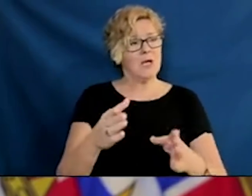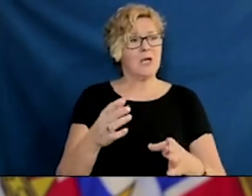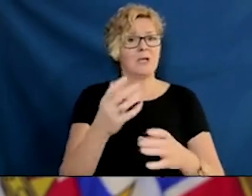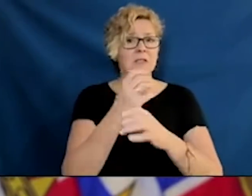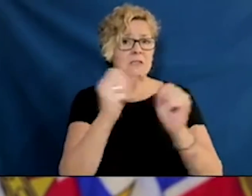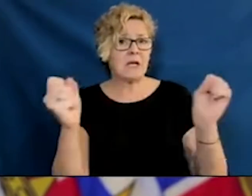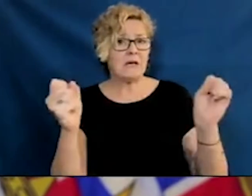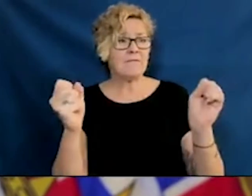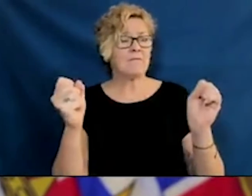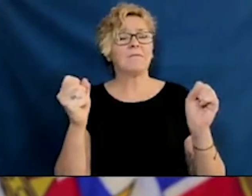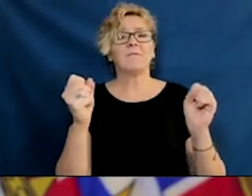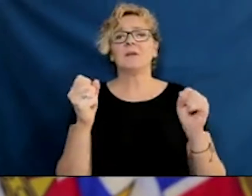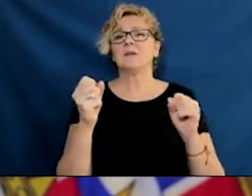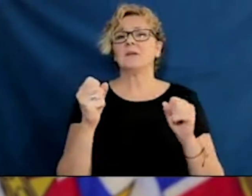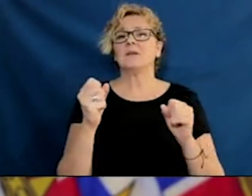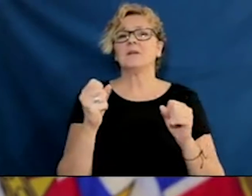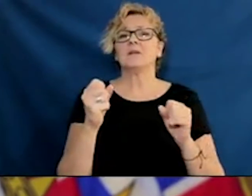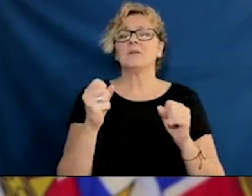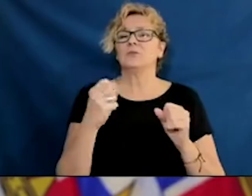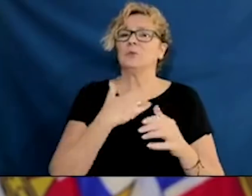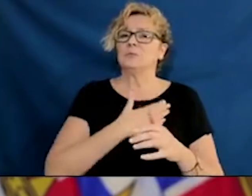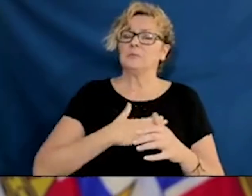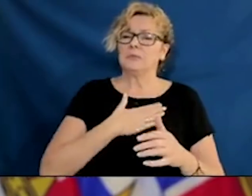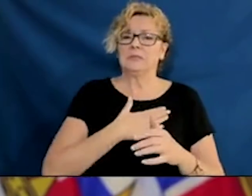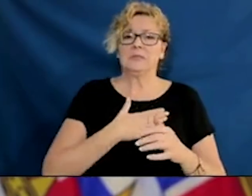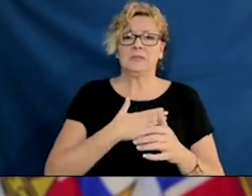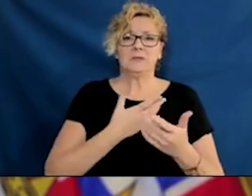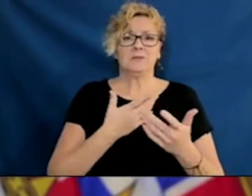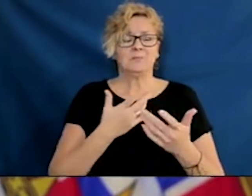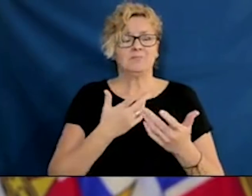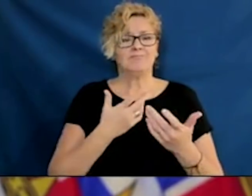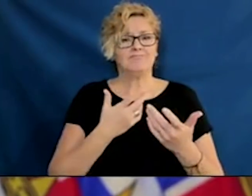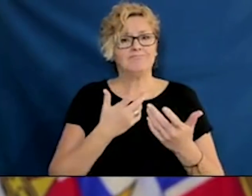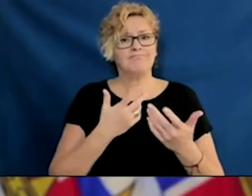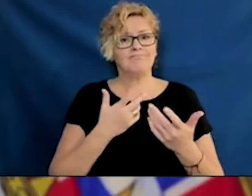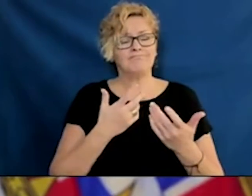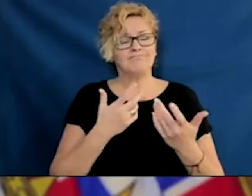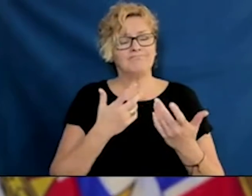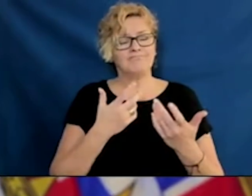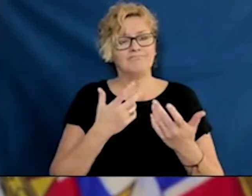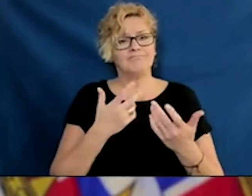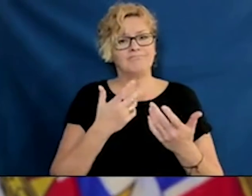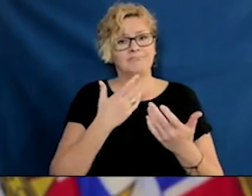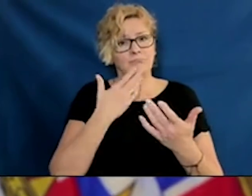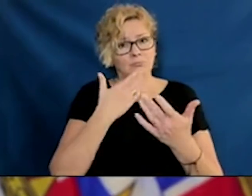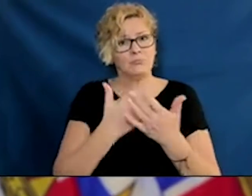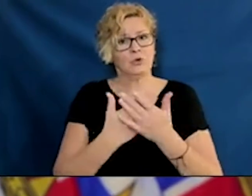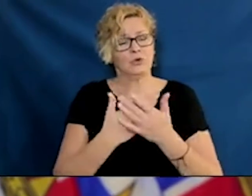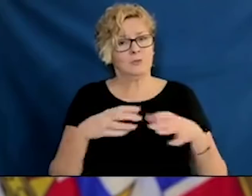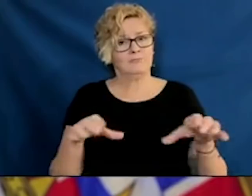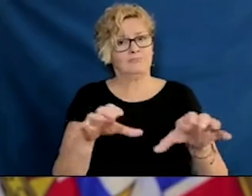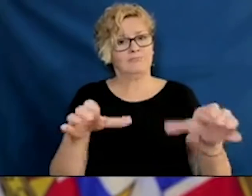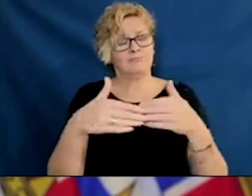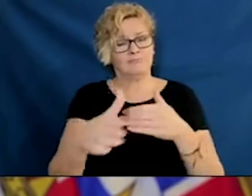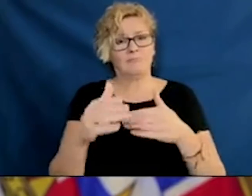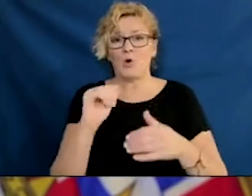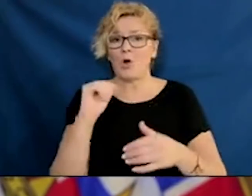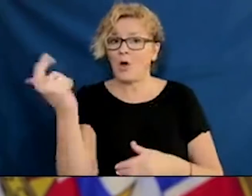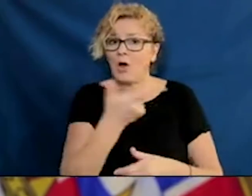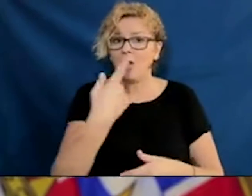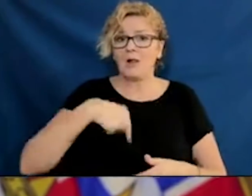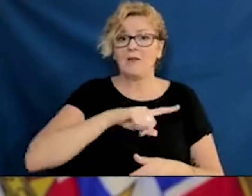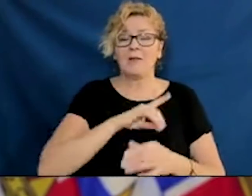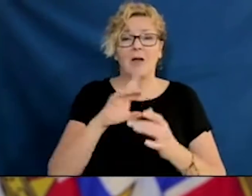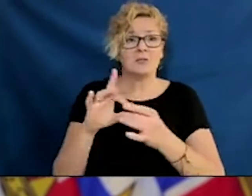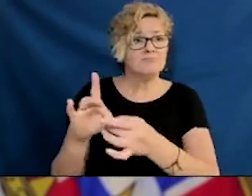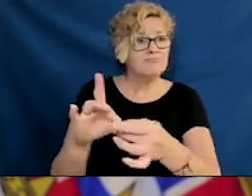Every new day and every new week, we have an opportunity for us to keep this going and break the chain. Whether it's out